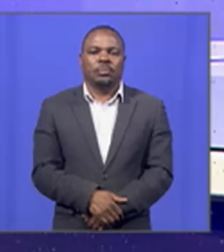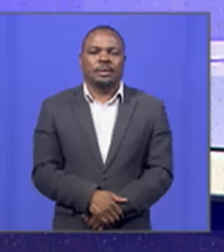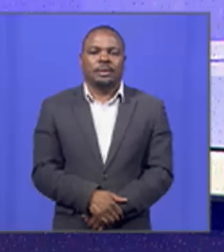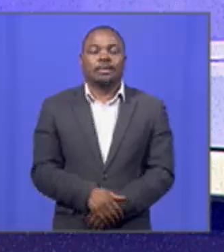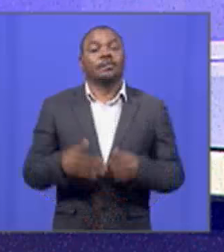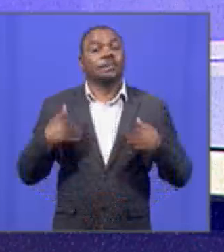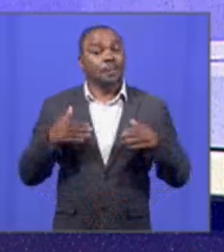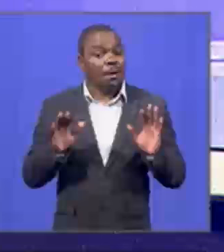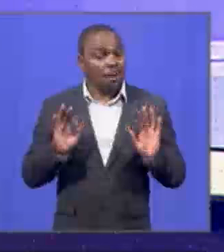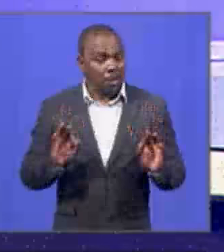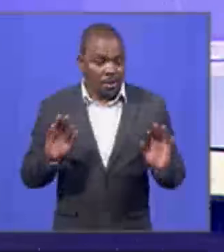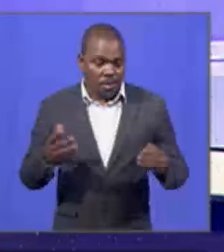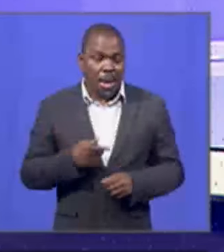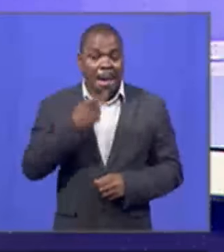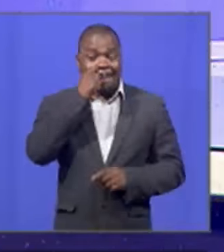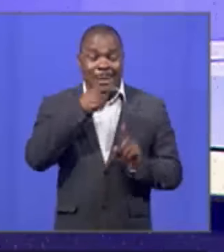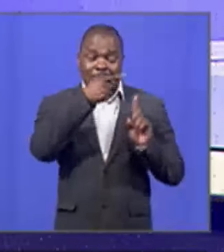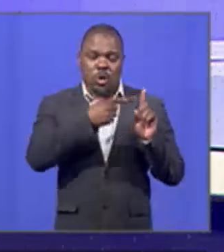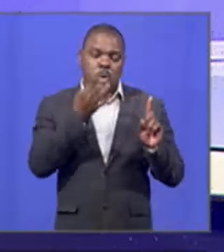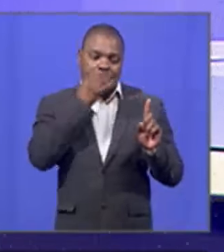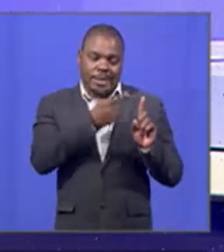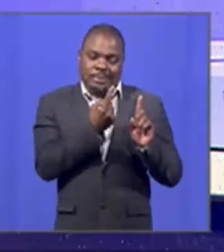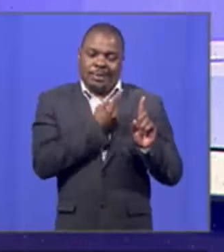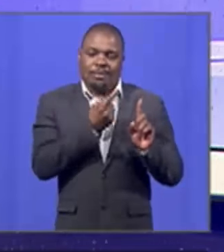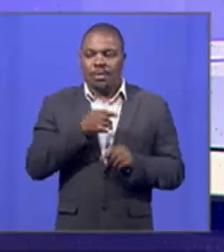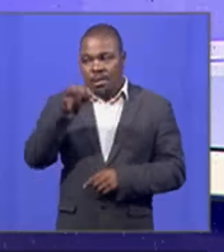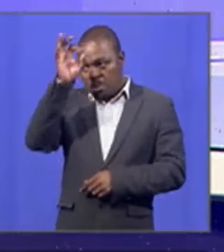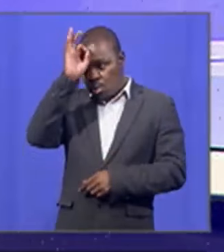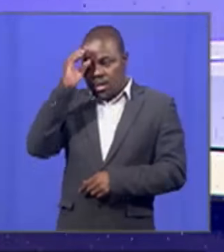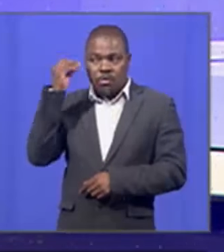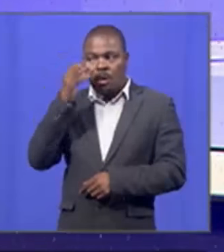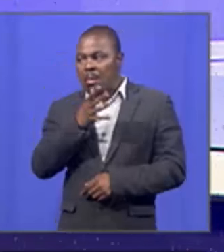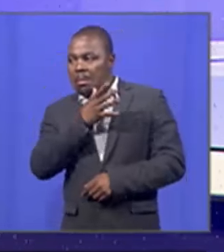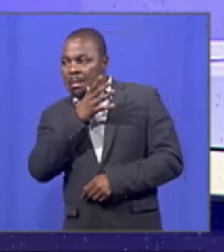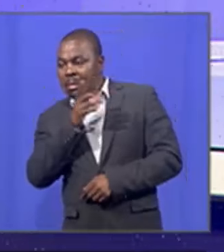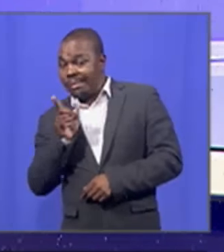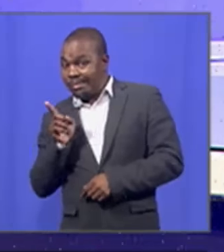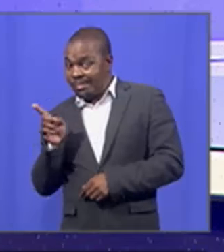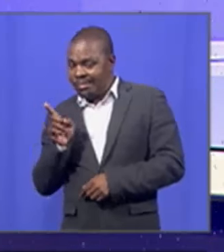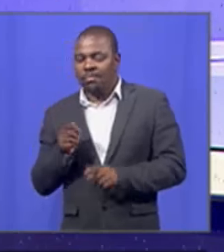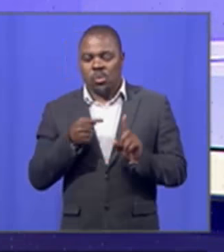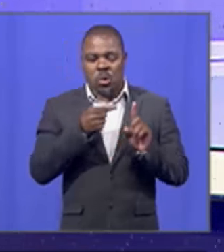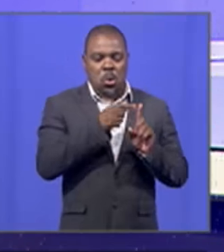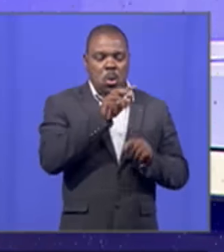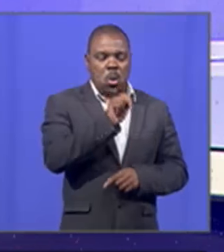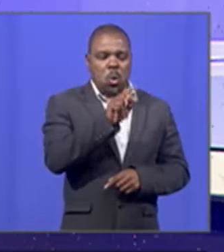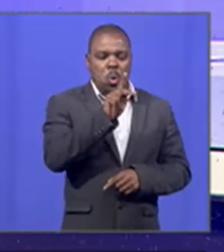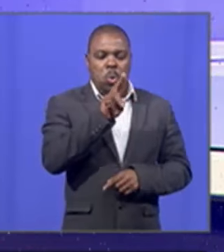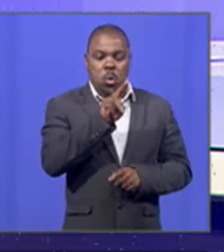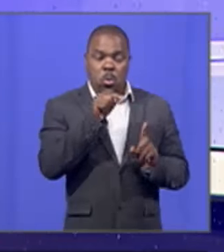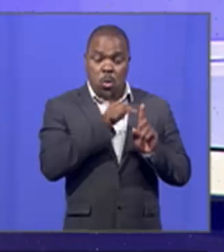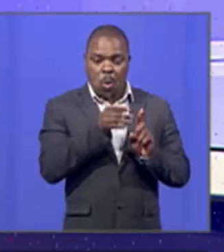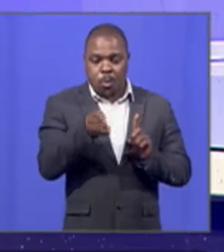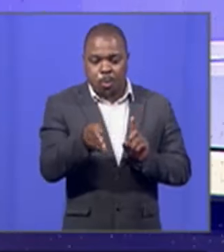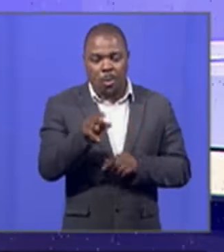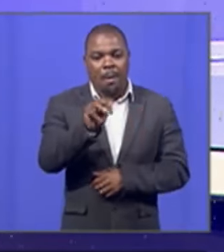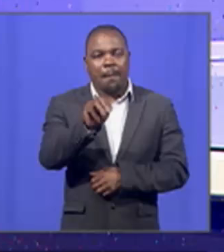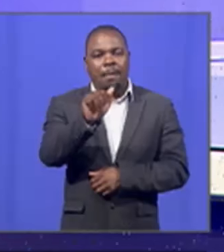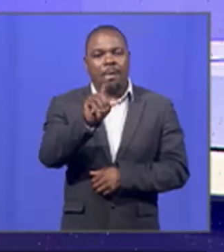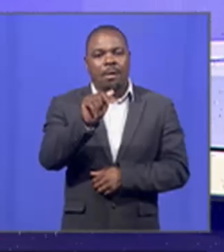Re thoma ka tša gore monna yo a ipitšago gore ke ena tshebi ya maphodisa Tumelonku o hlwele a gadikwa ka dipotšišo komisheneng